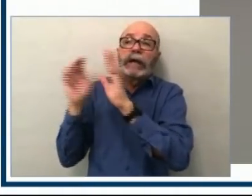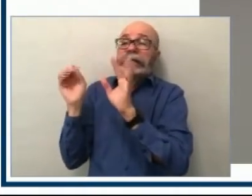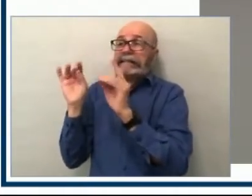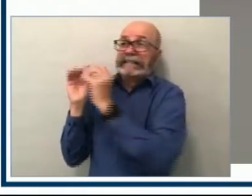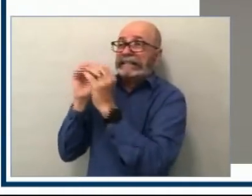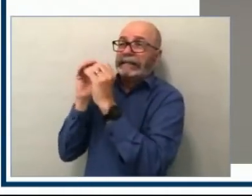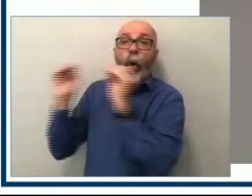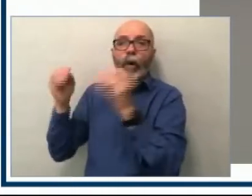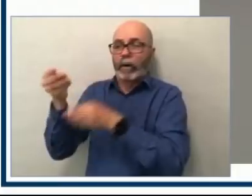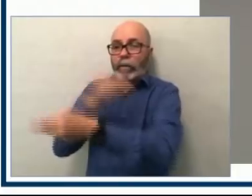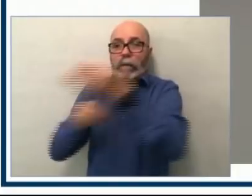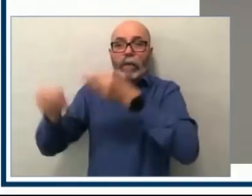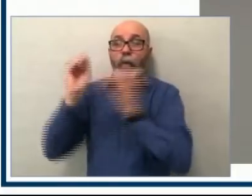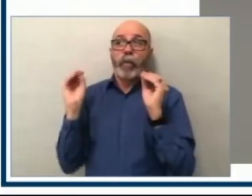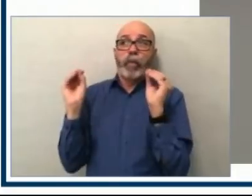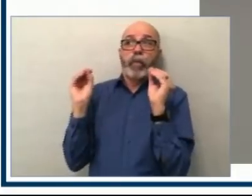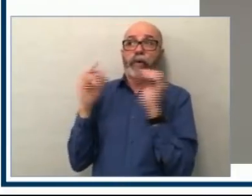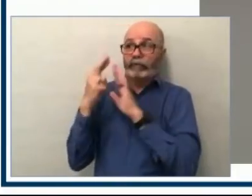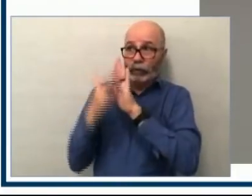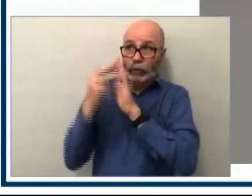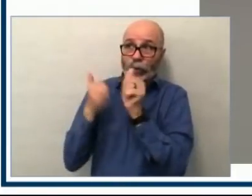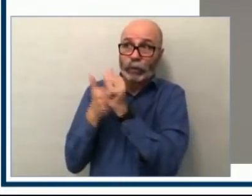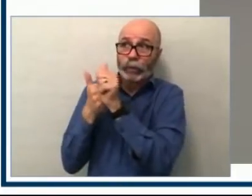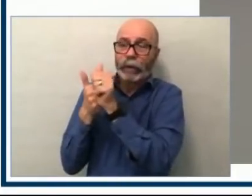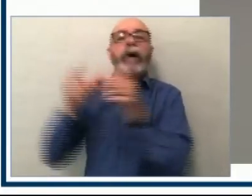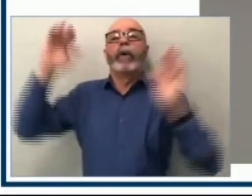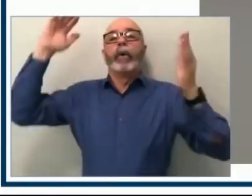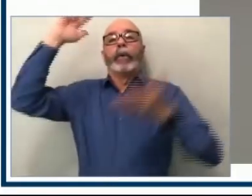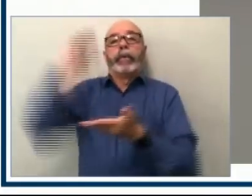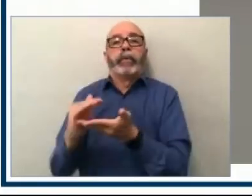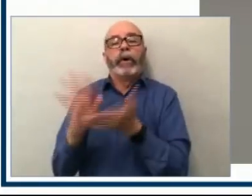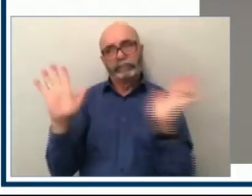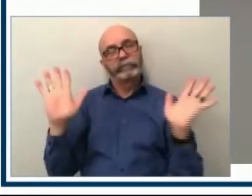so if we're fortunate and that's the case, it's a